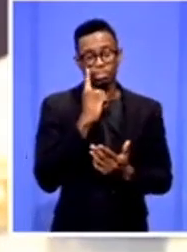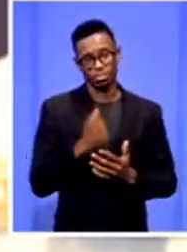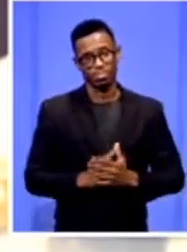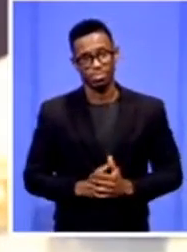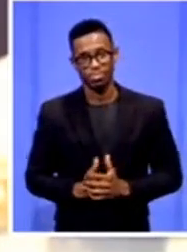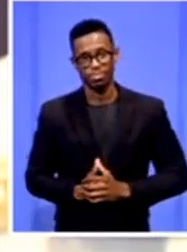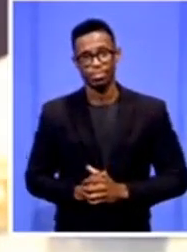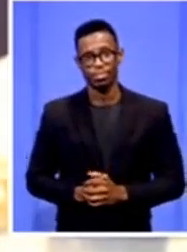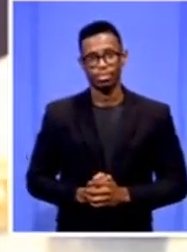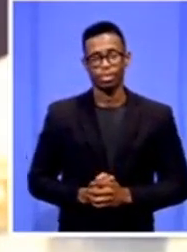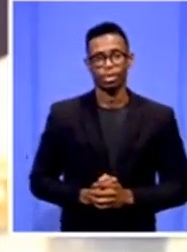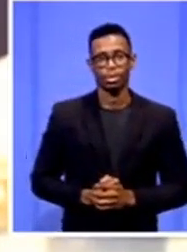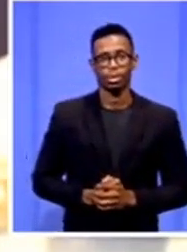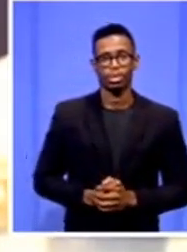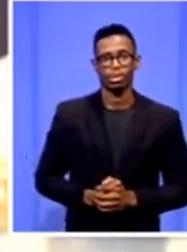We will spend